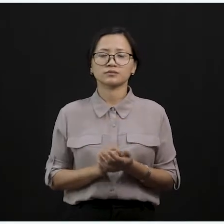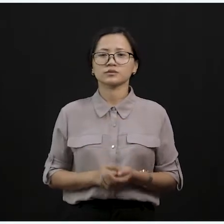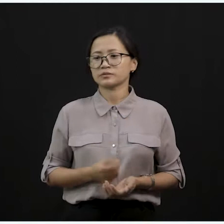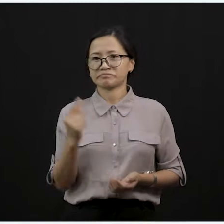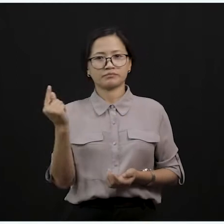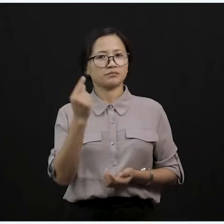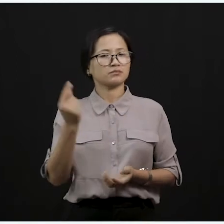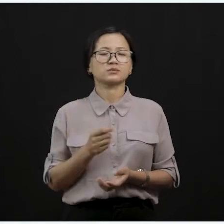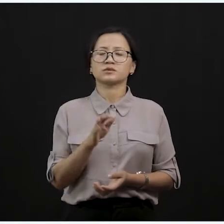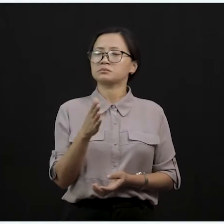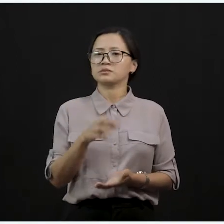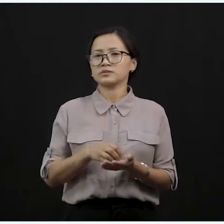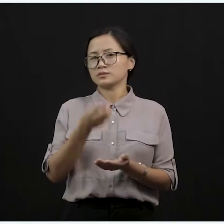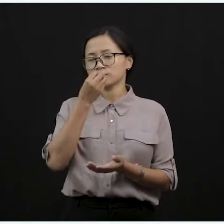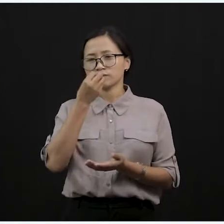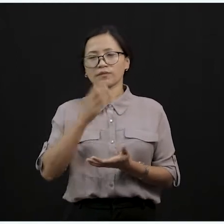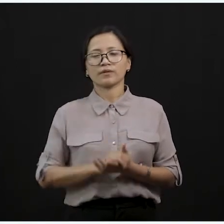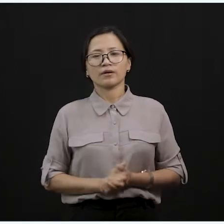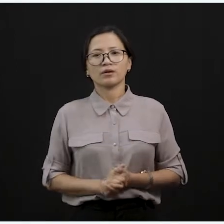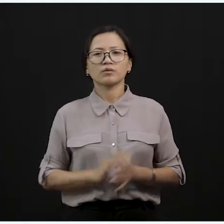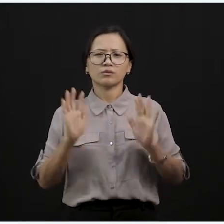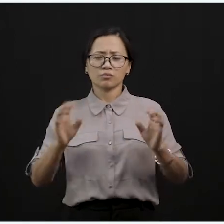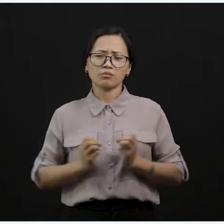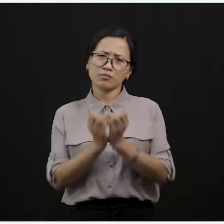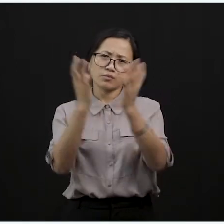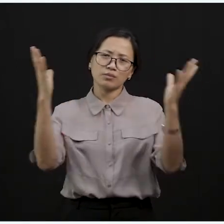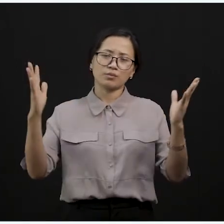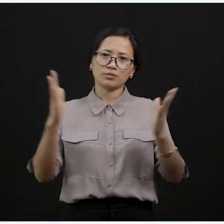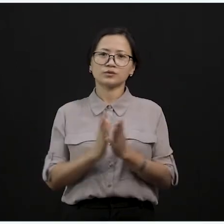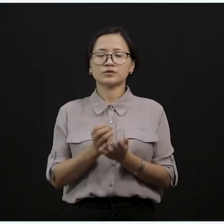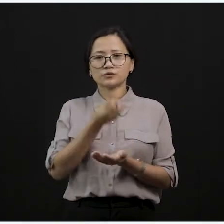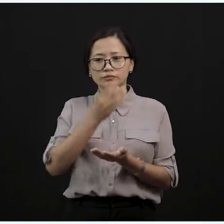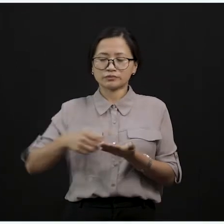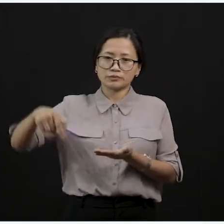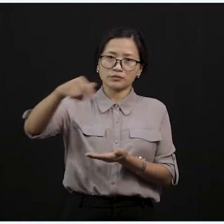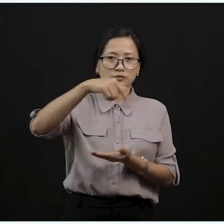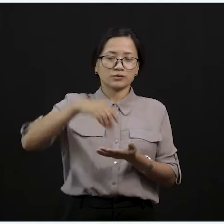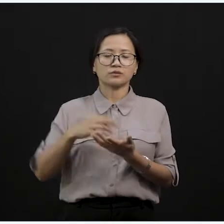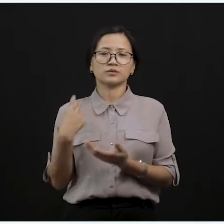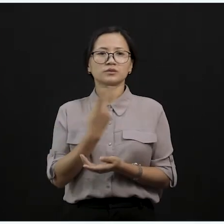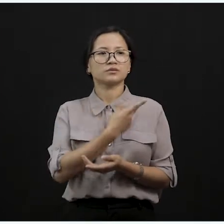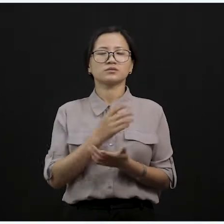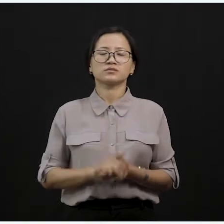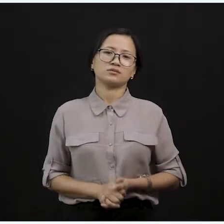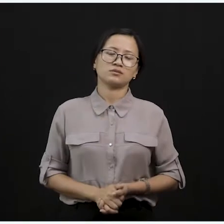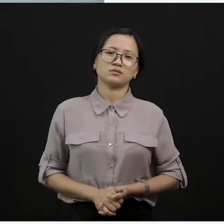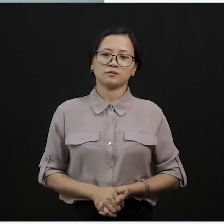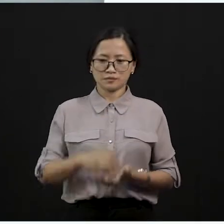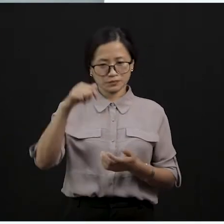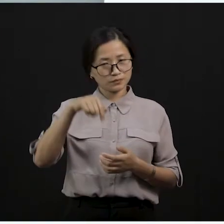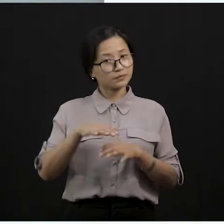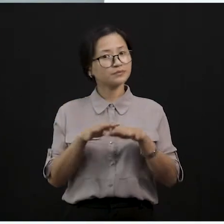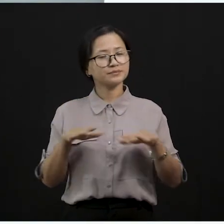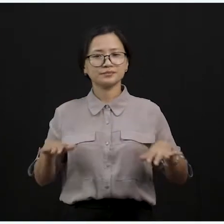no use collecting food because we have many foods around us. Okay? Now,